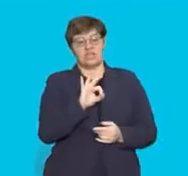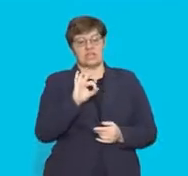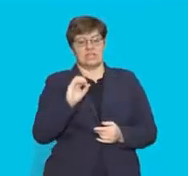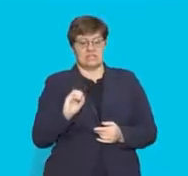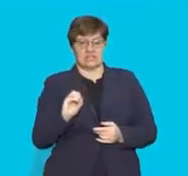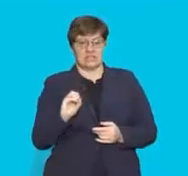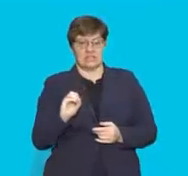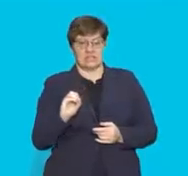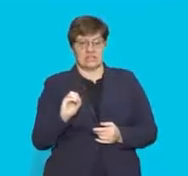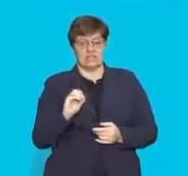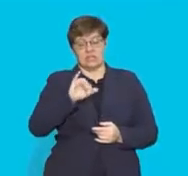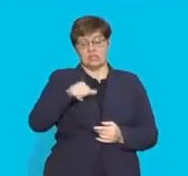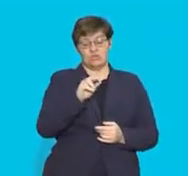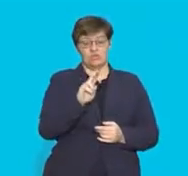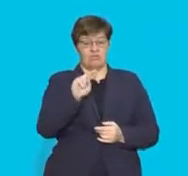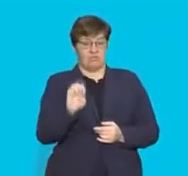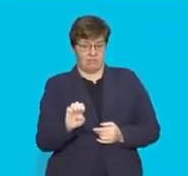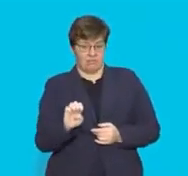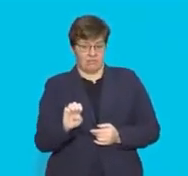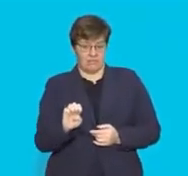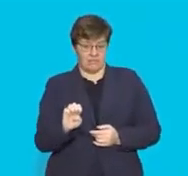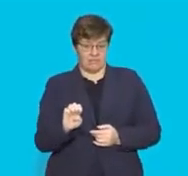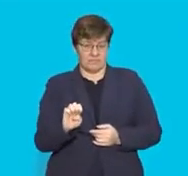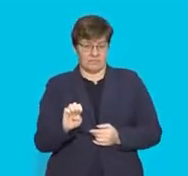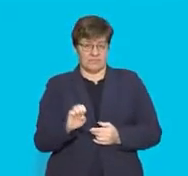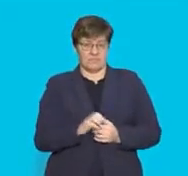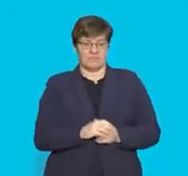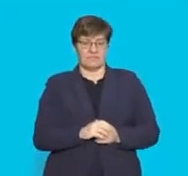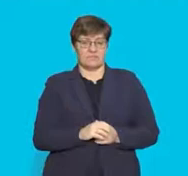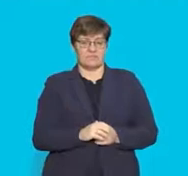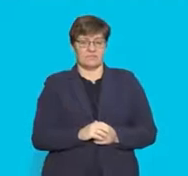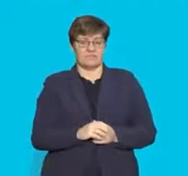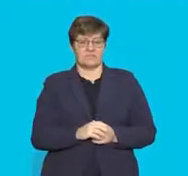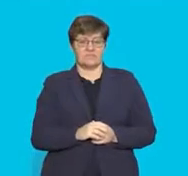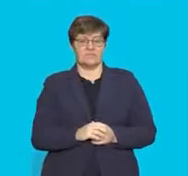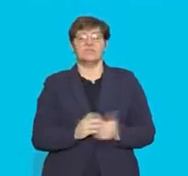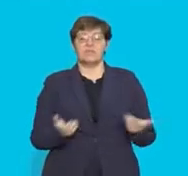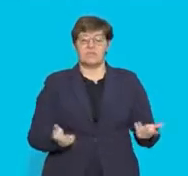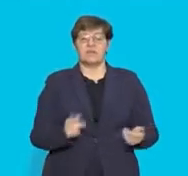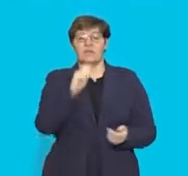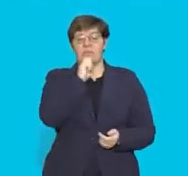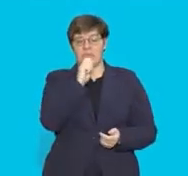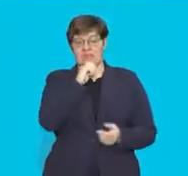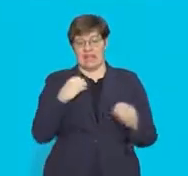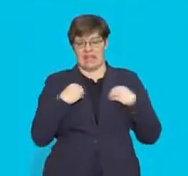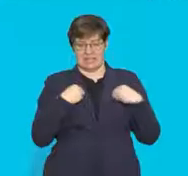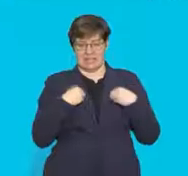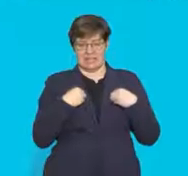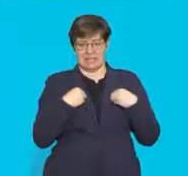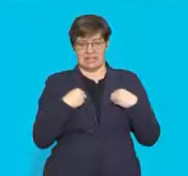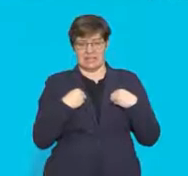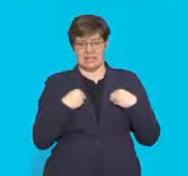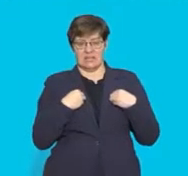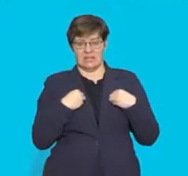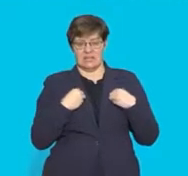30th of June, right? So what have you done? You've used the asset